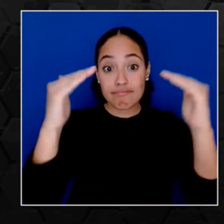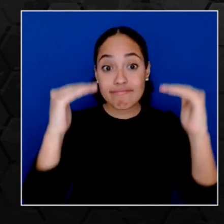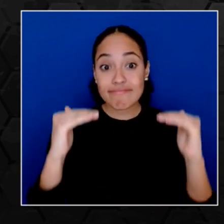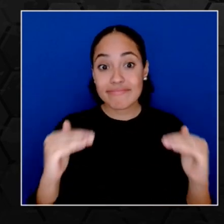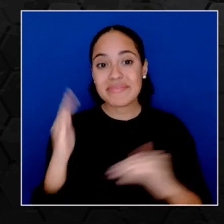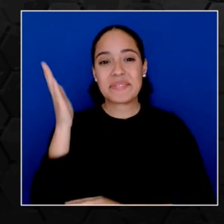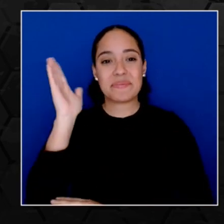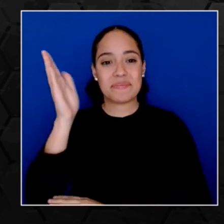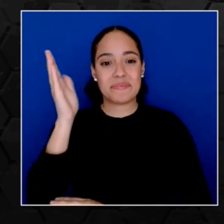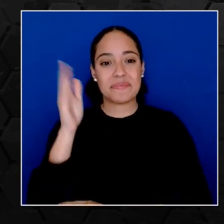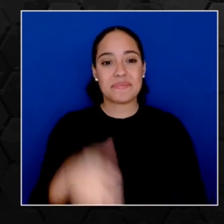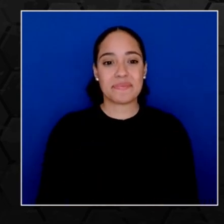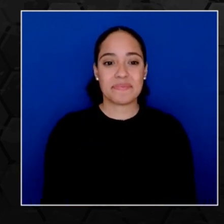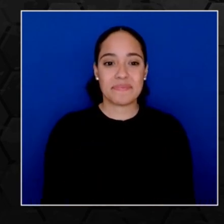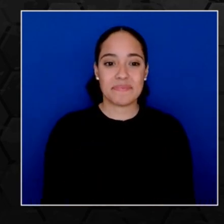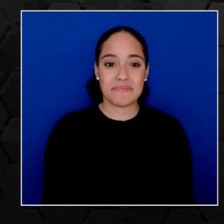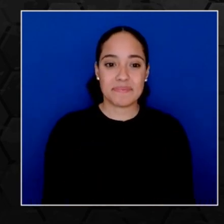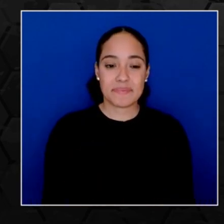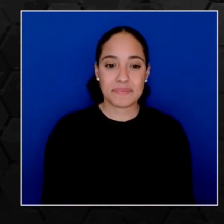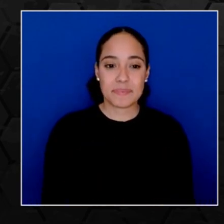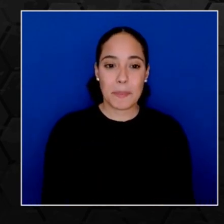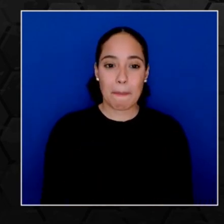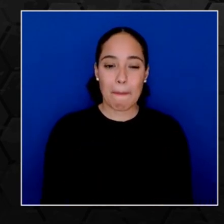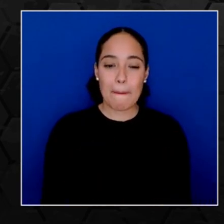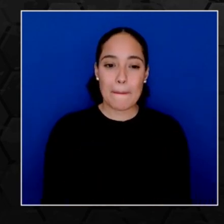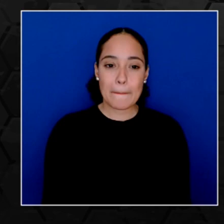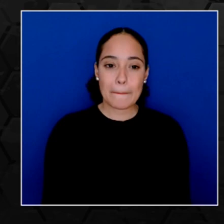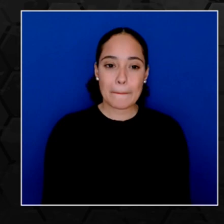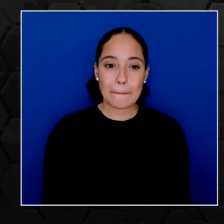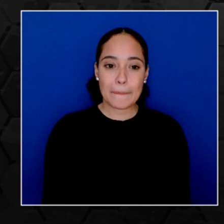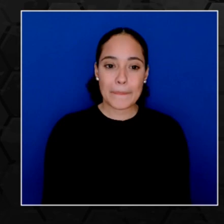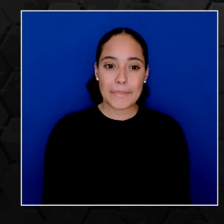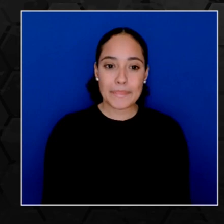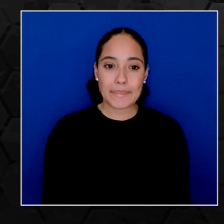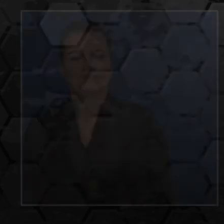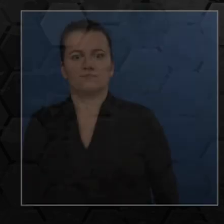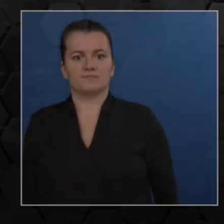All right.